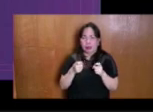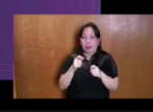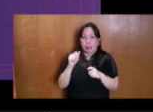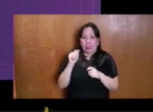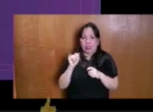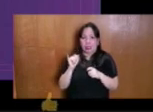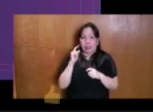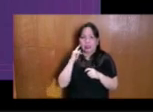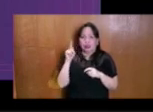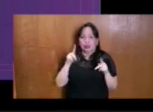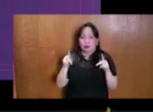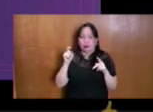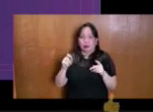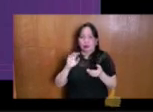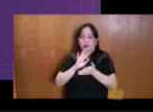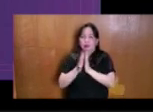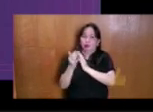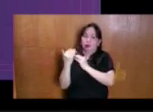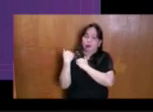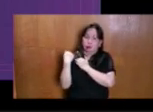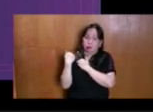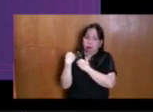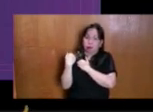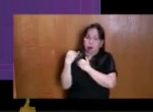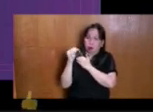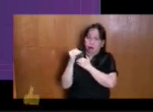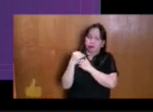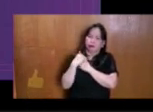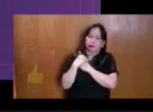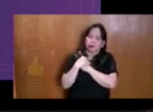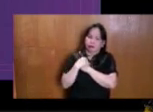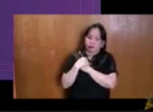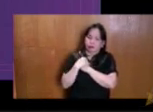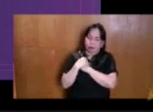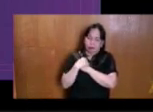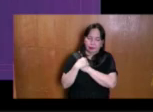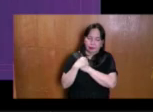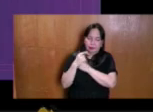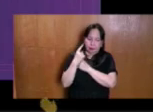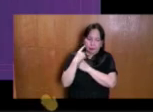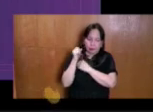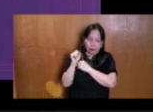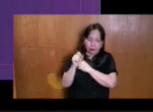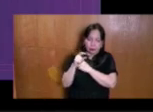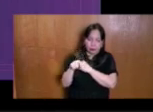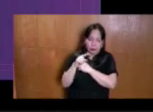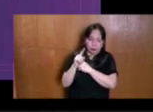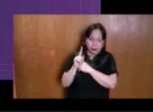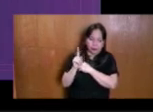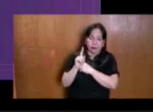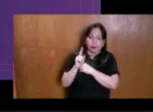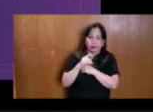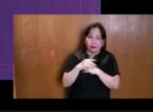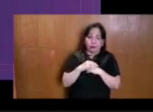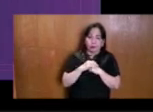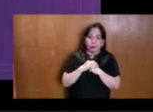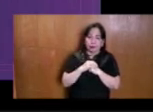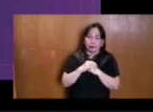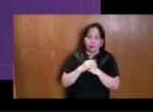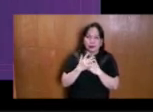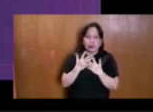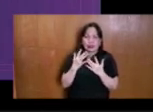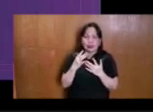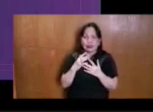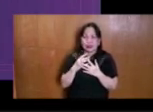people to be actually responsible. And I know that it can be scary. For instance, the Privacy Act has been scaring